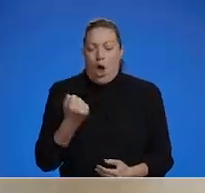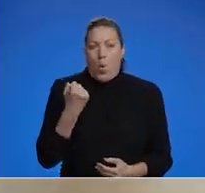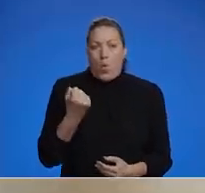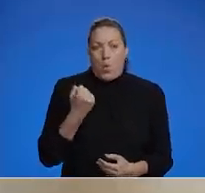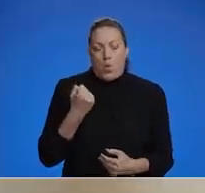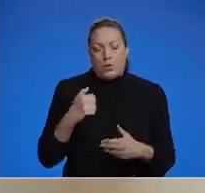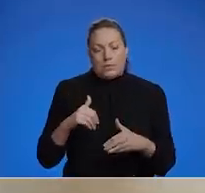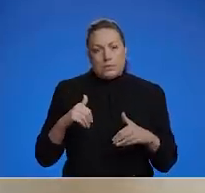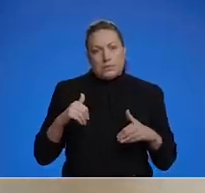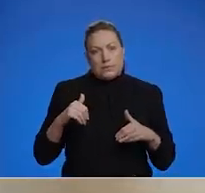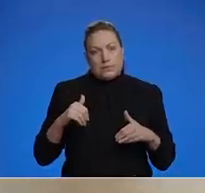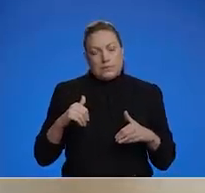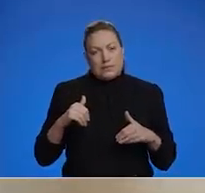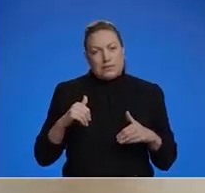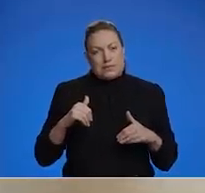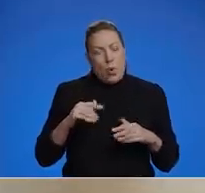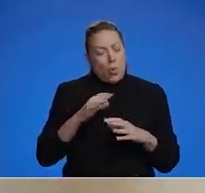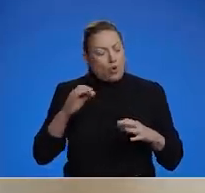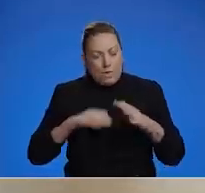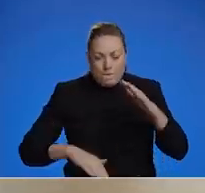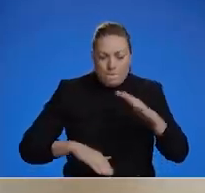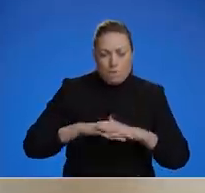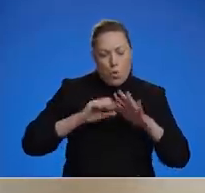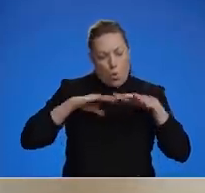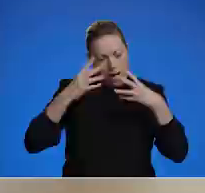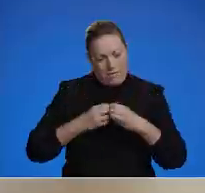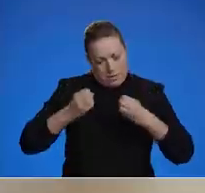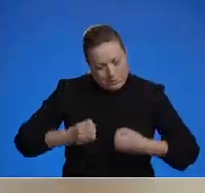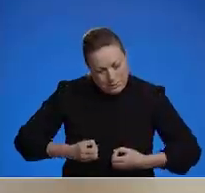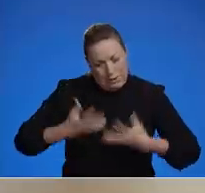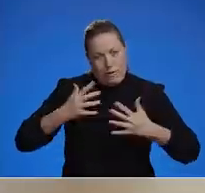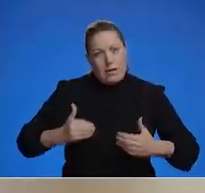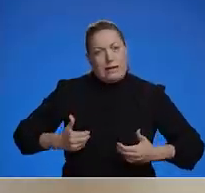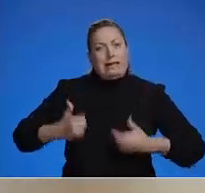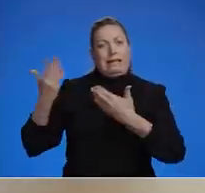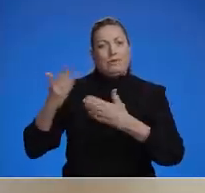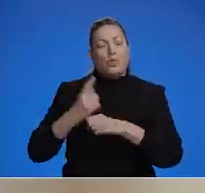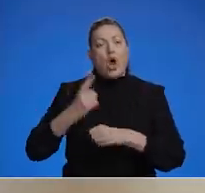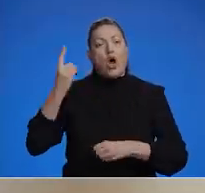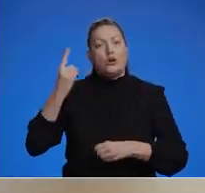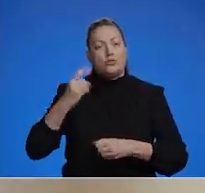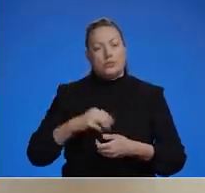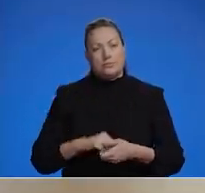back. We rarely make the final sacrifice and the final surrender.